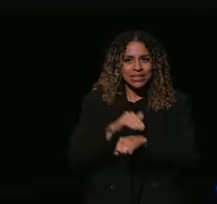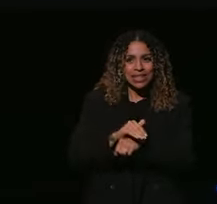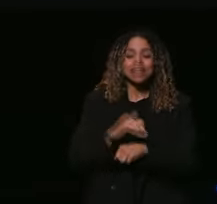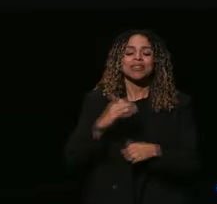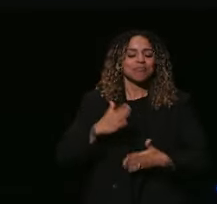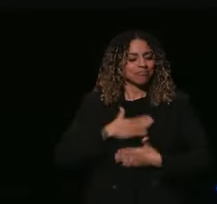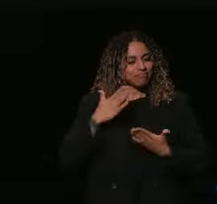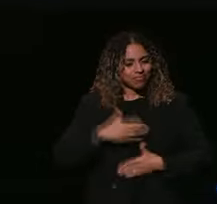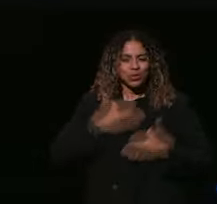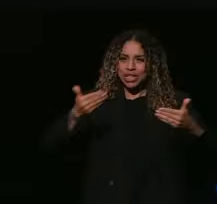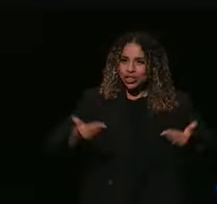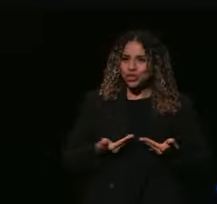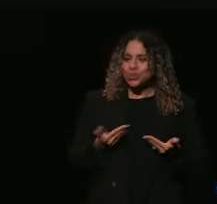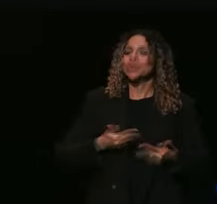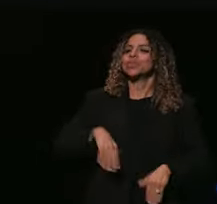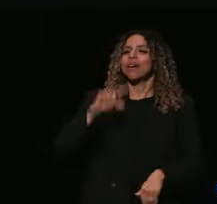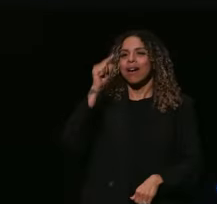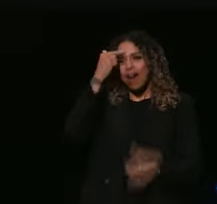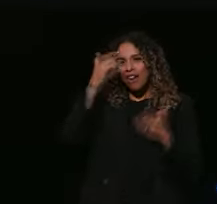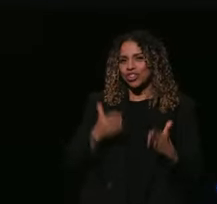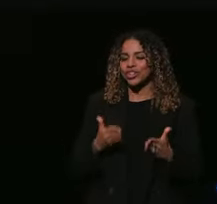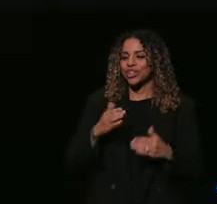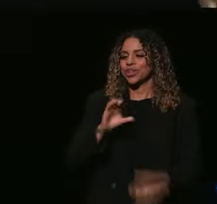you to Madam Governor Chris Hegedus.